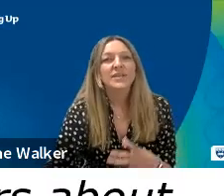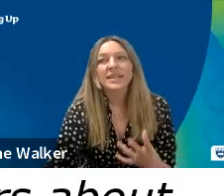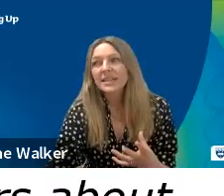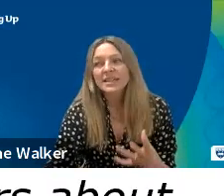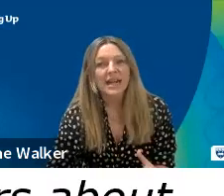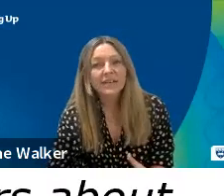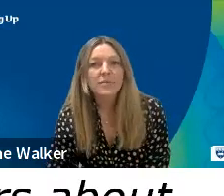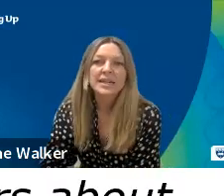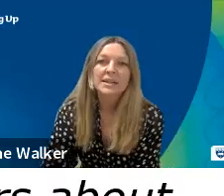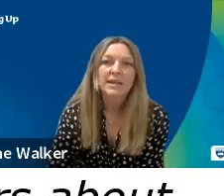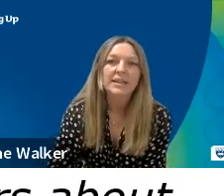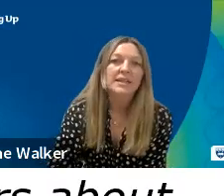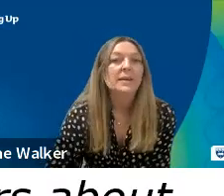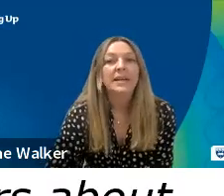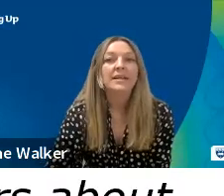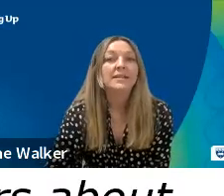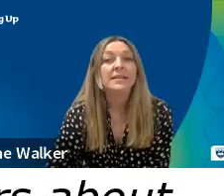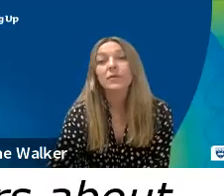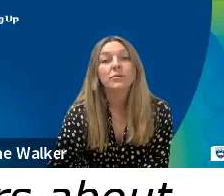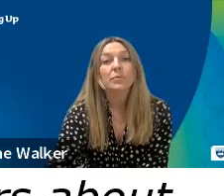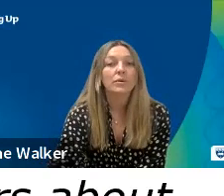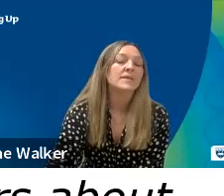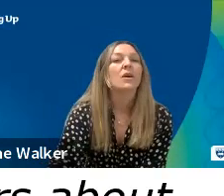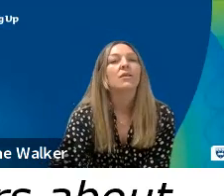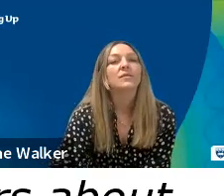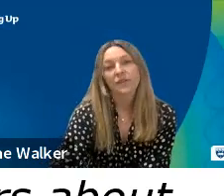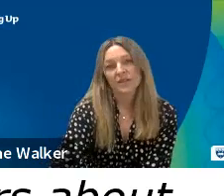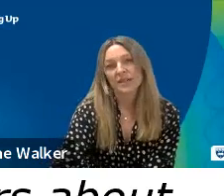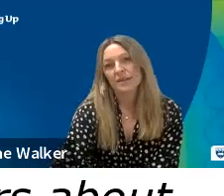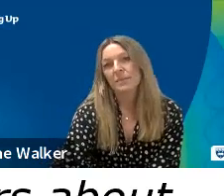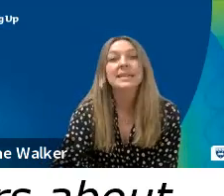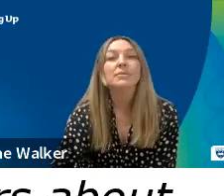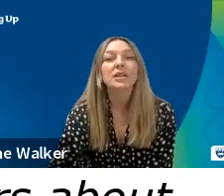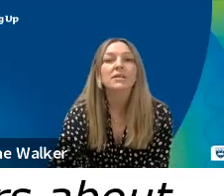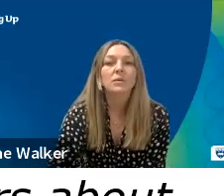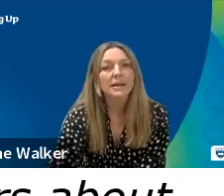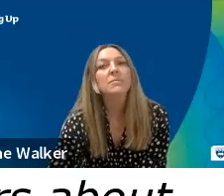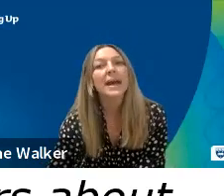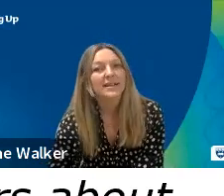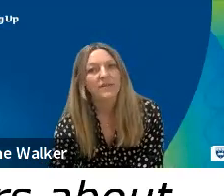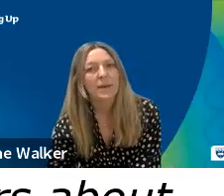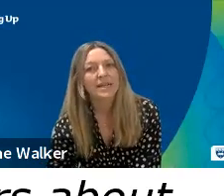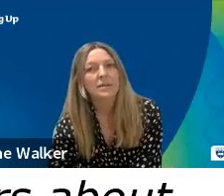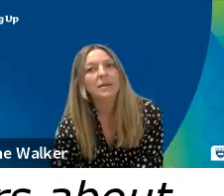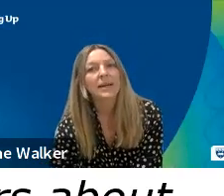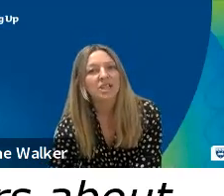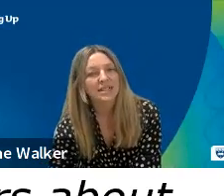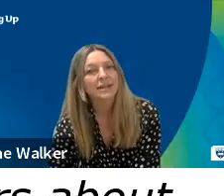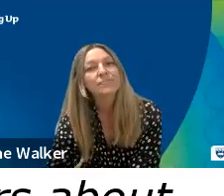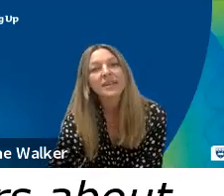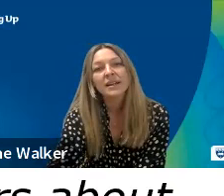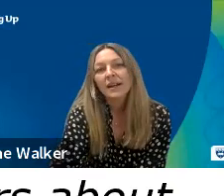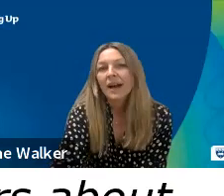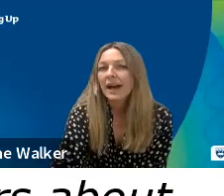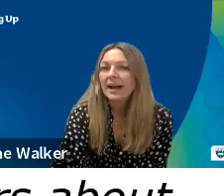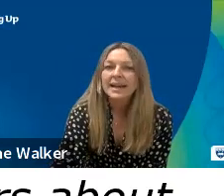Okay, so since the start of the pandemic, there's been several reports of differences in perceptions or impacts of the pandemic by